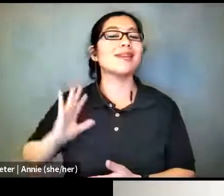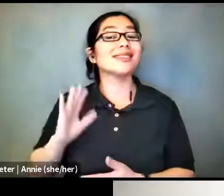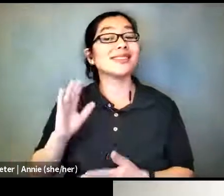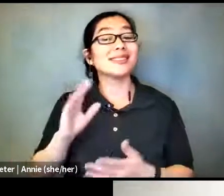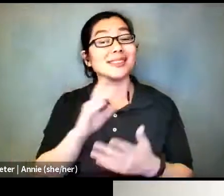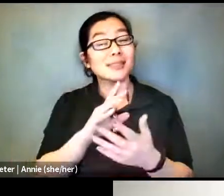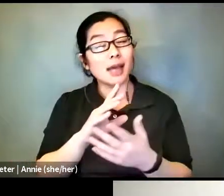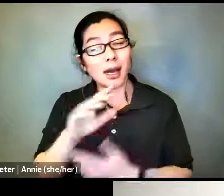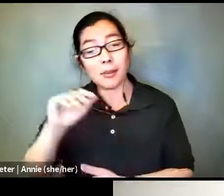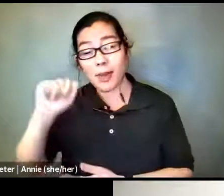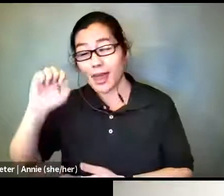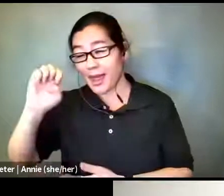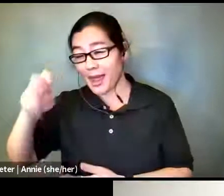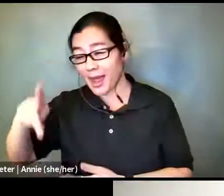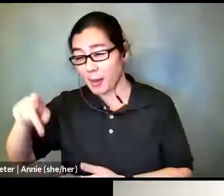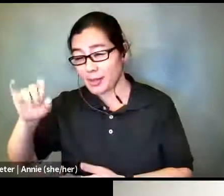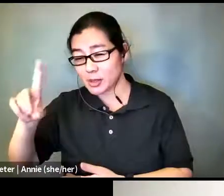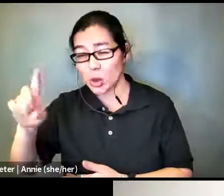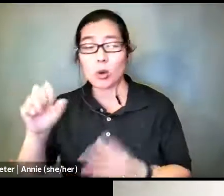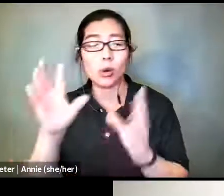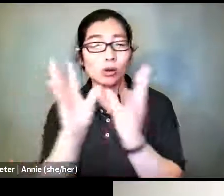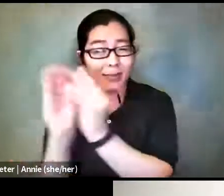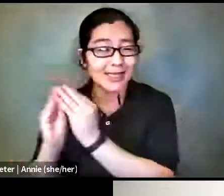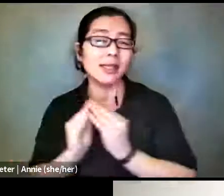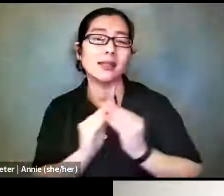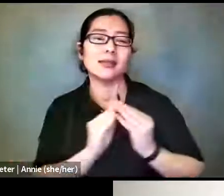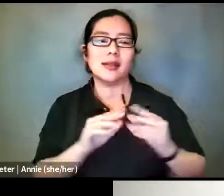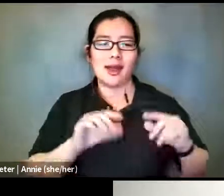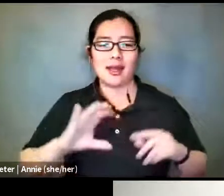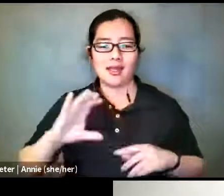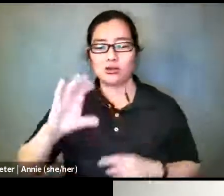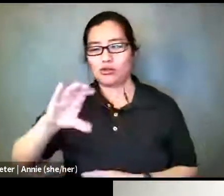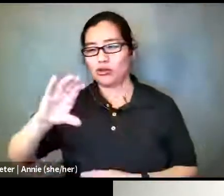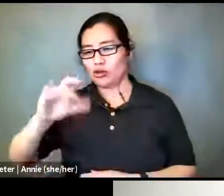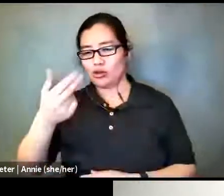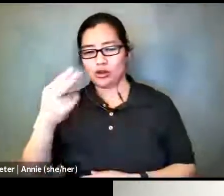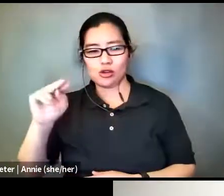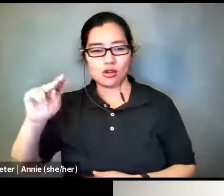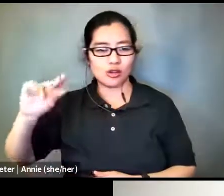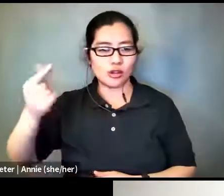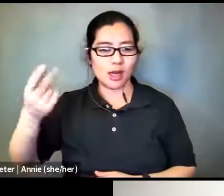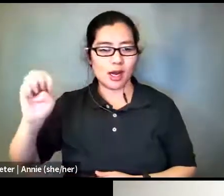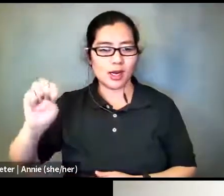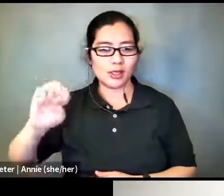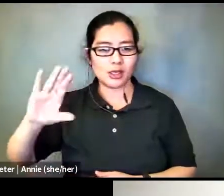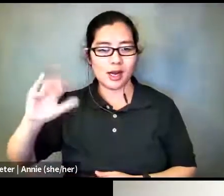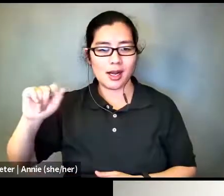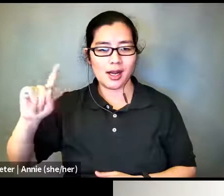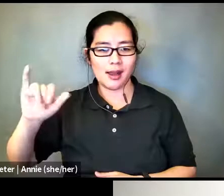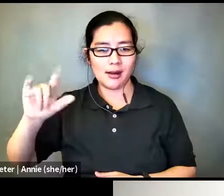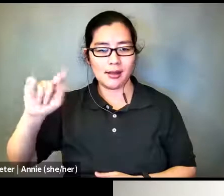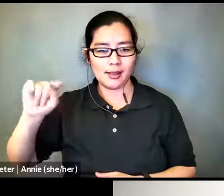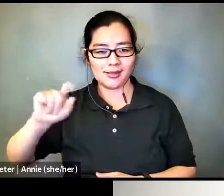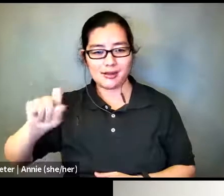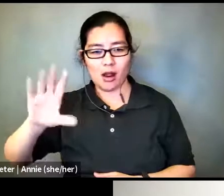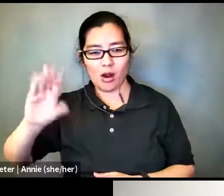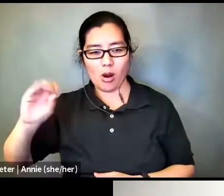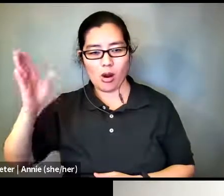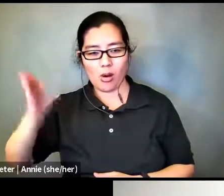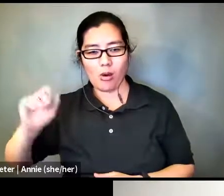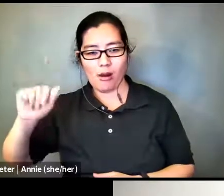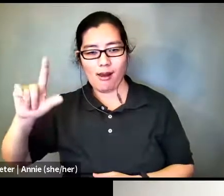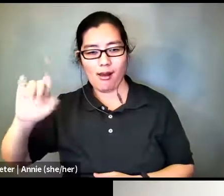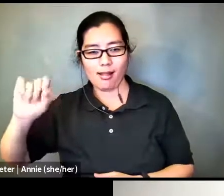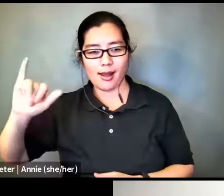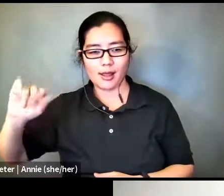changecatalyst.co/allyship series. I know there was a question in the chat earlier. Also, an ask, please find this episode on your favorite podcast platform or YouTube